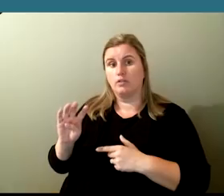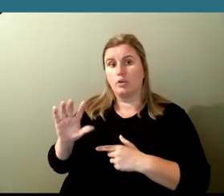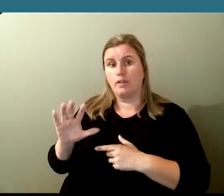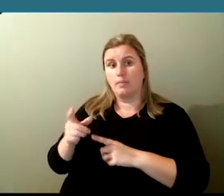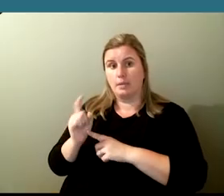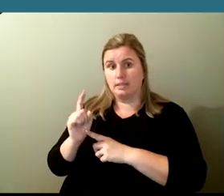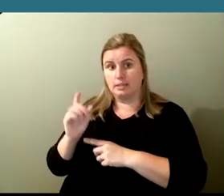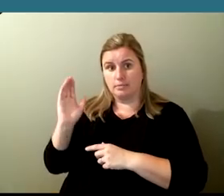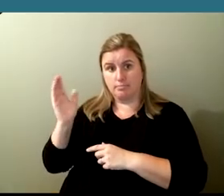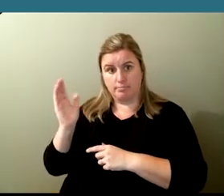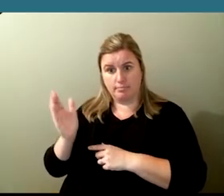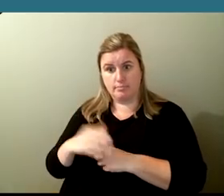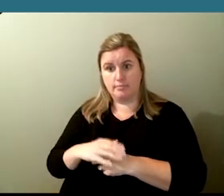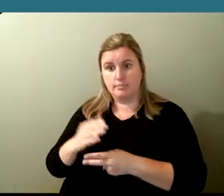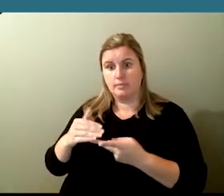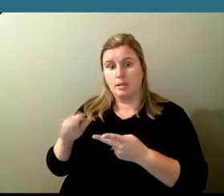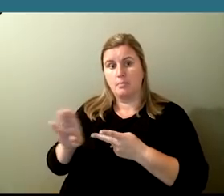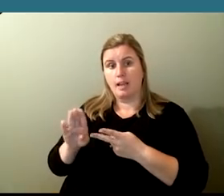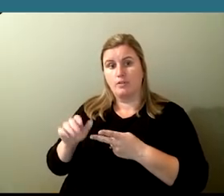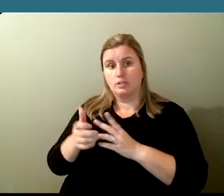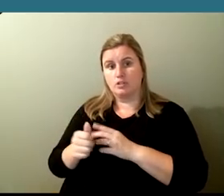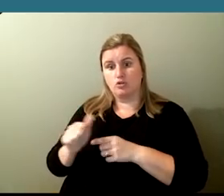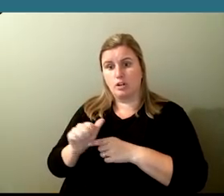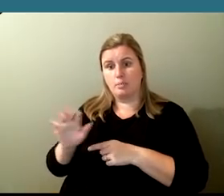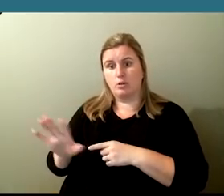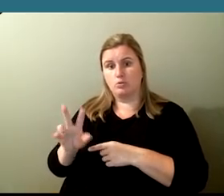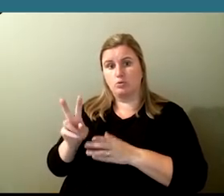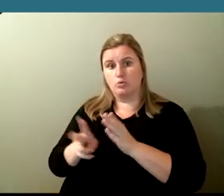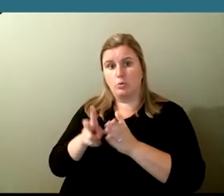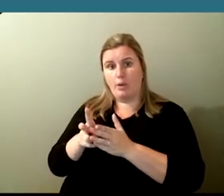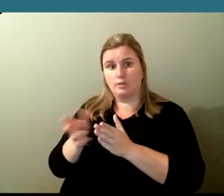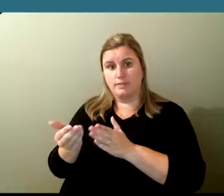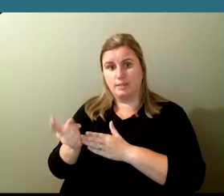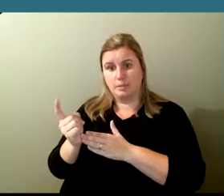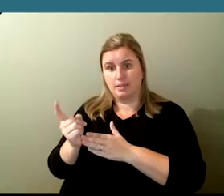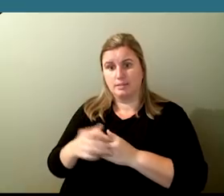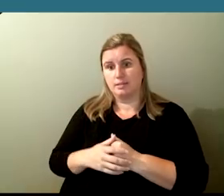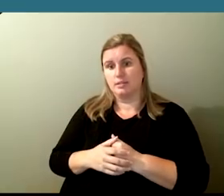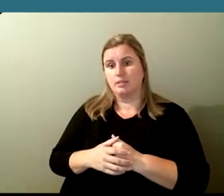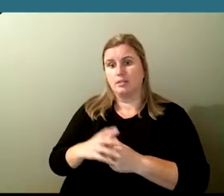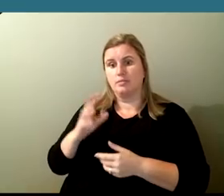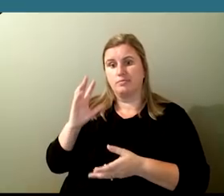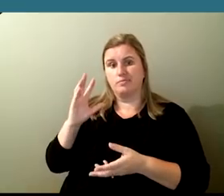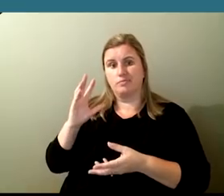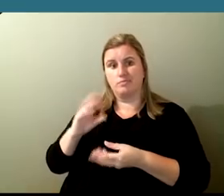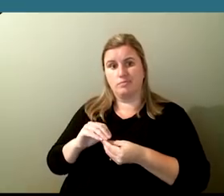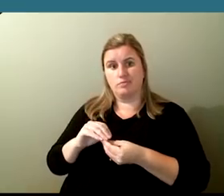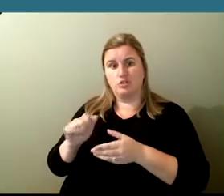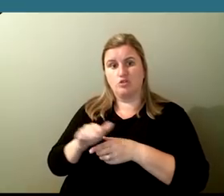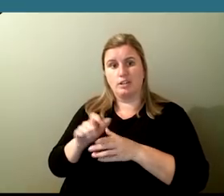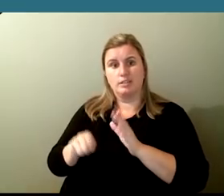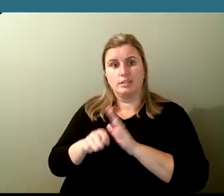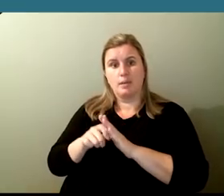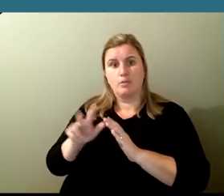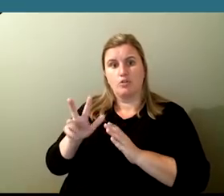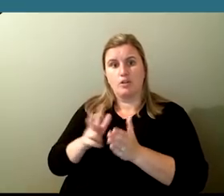45 minutes. Behavioral skills training, which lasted about 2 hours and 15 minutes, with total training time of 3